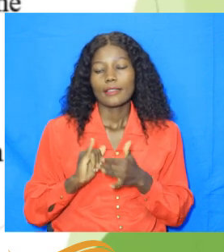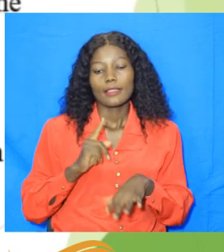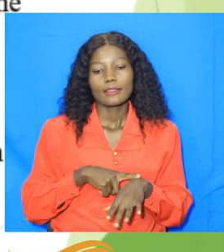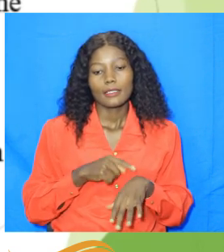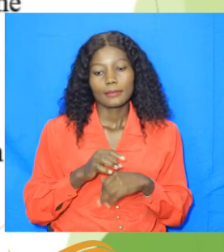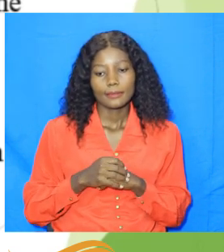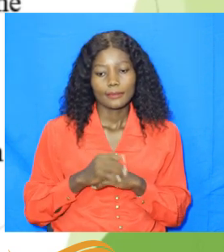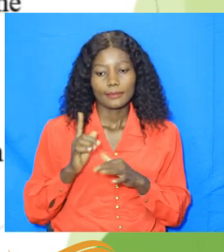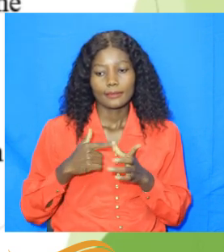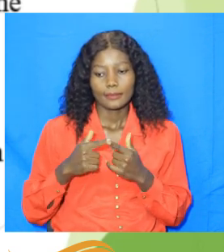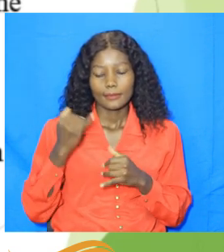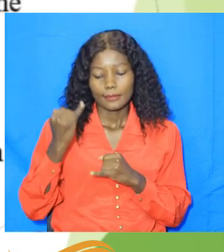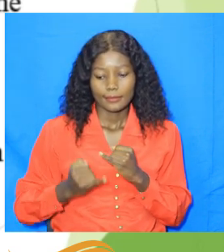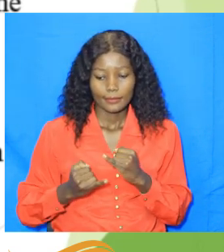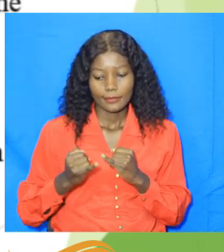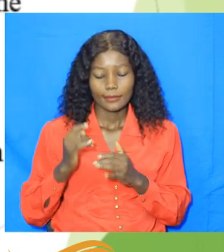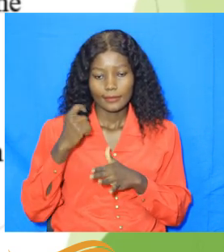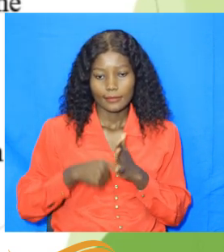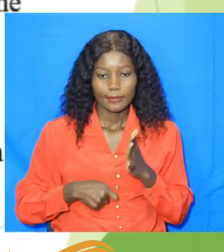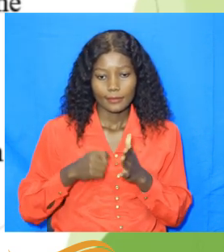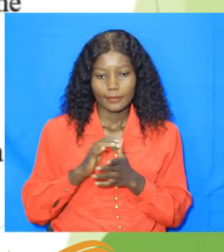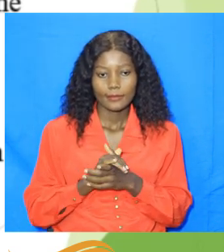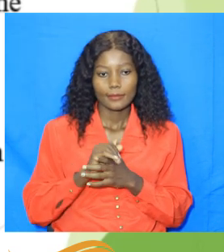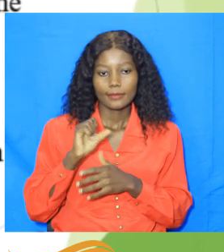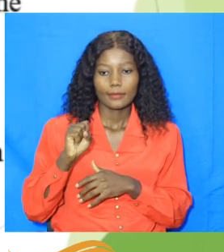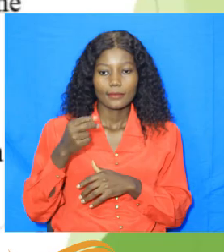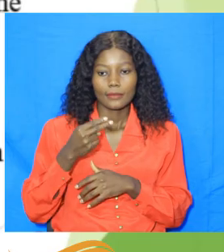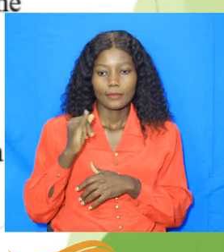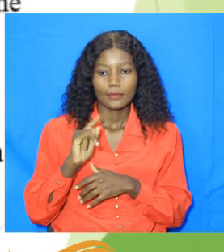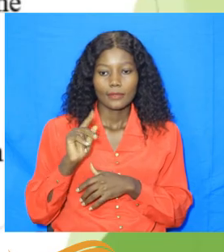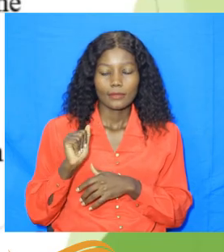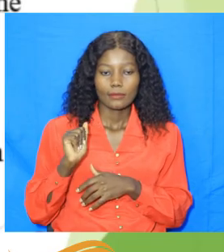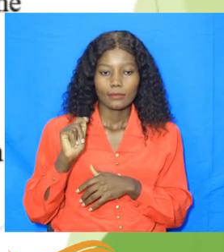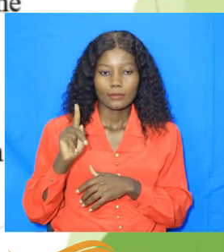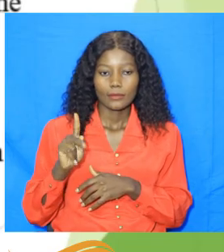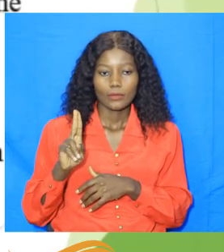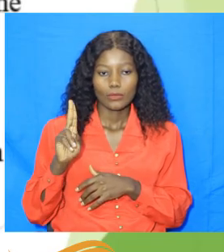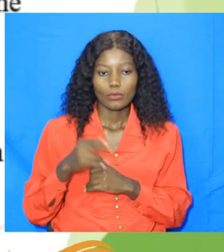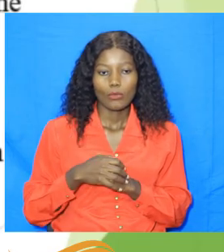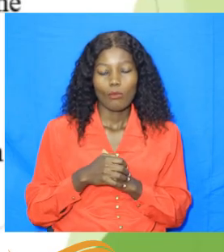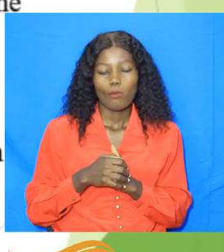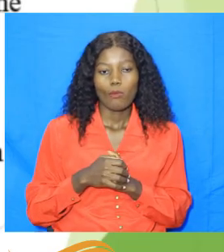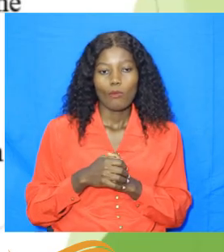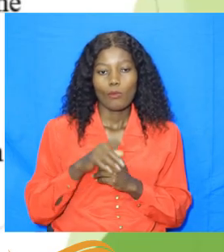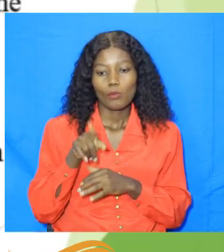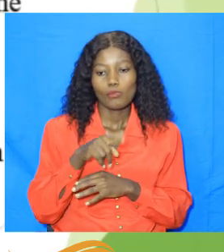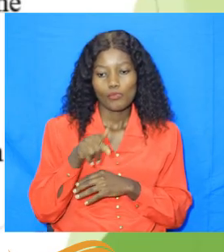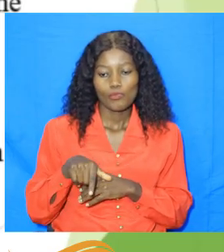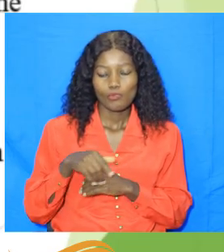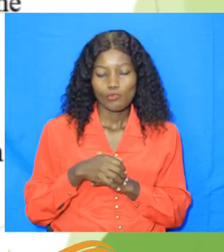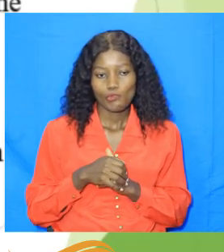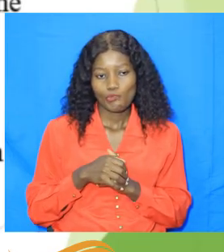point. Then the last penalty is Shikaku. Shikaku is a